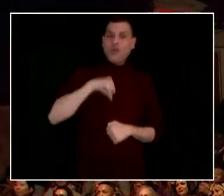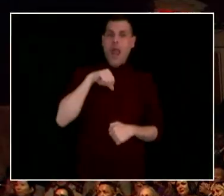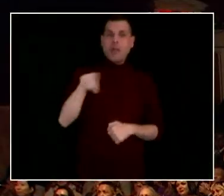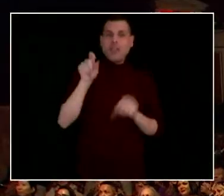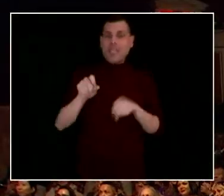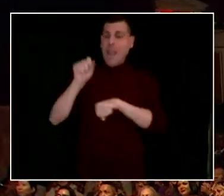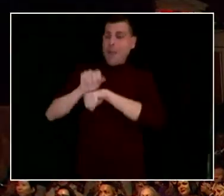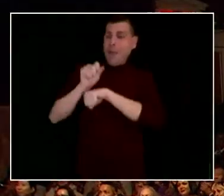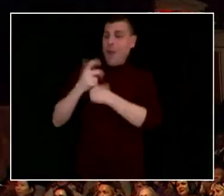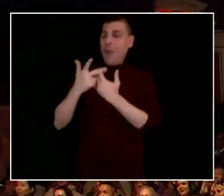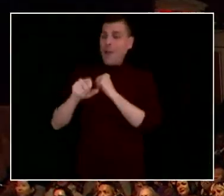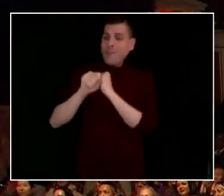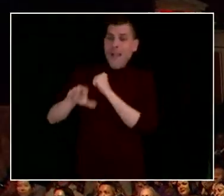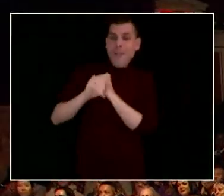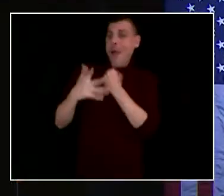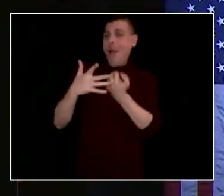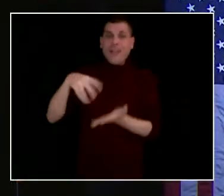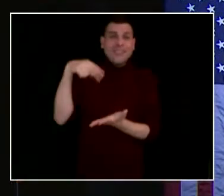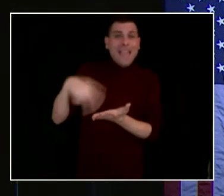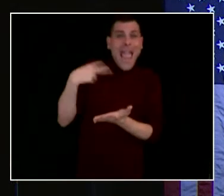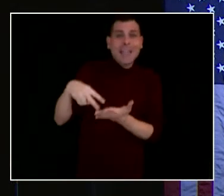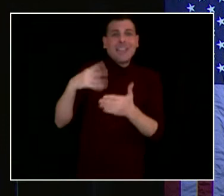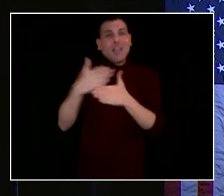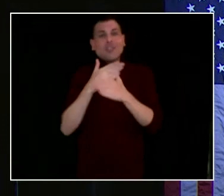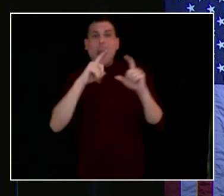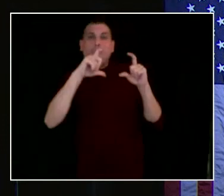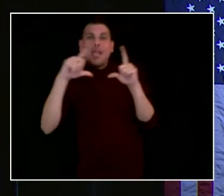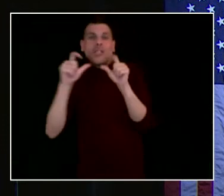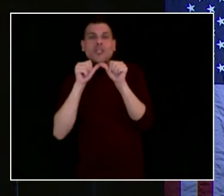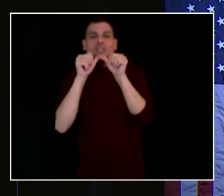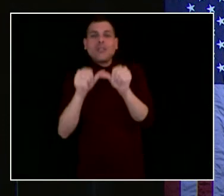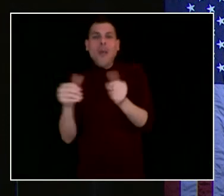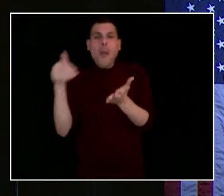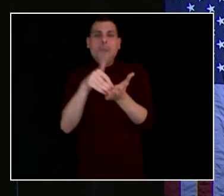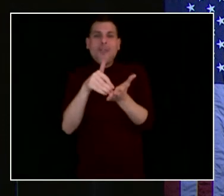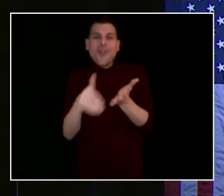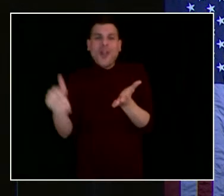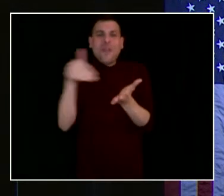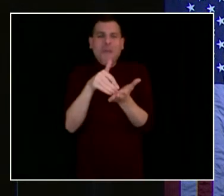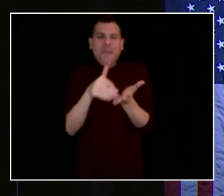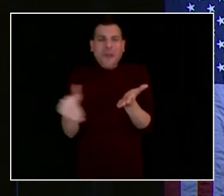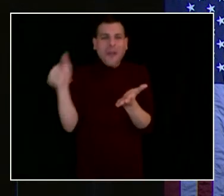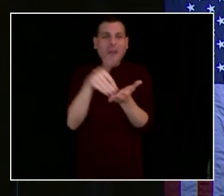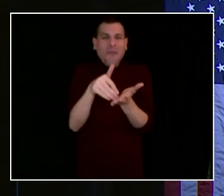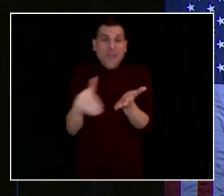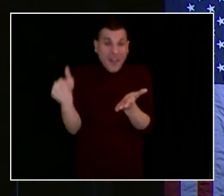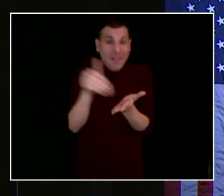over and over. And I don't know if Karen is here with us, you know.